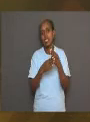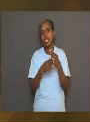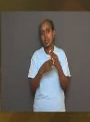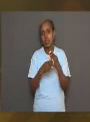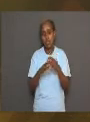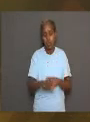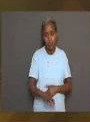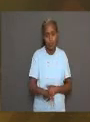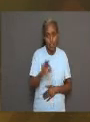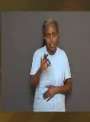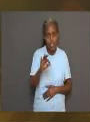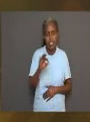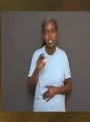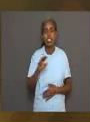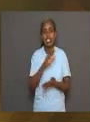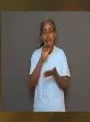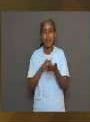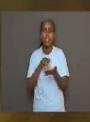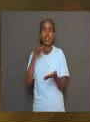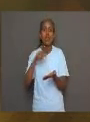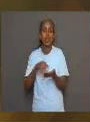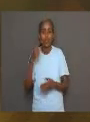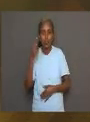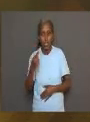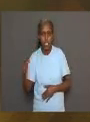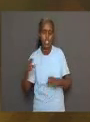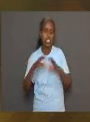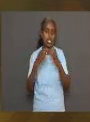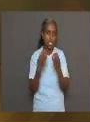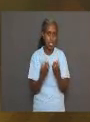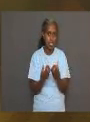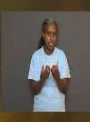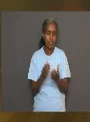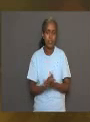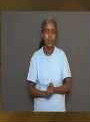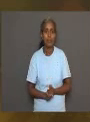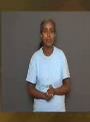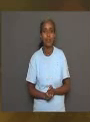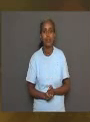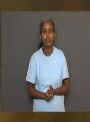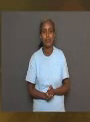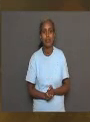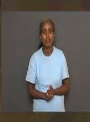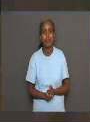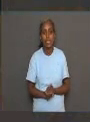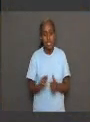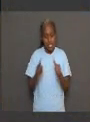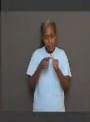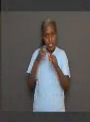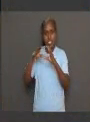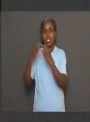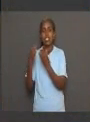to find the midpoint for each class. The first